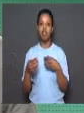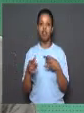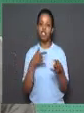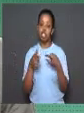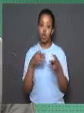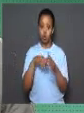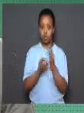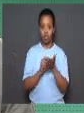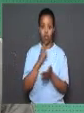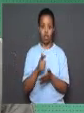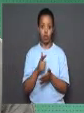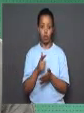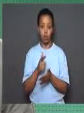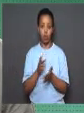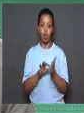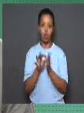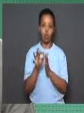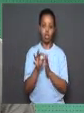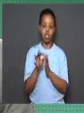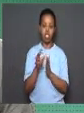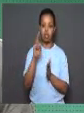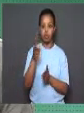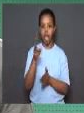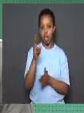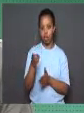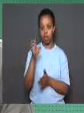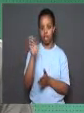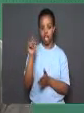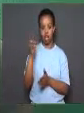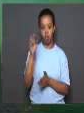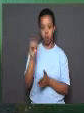an increased number of heterozygous genes.